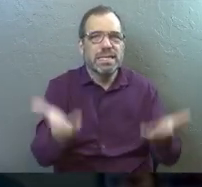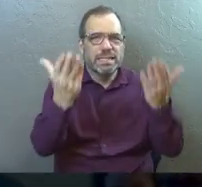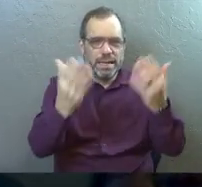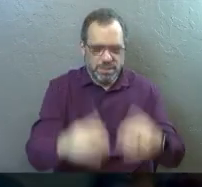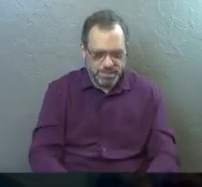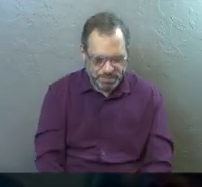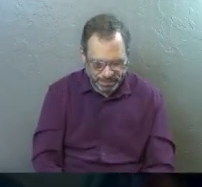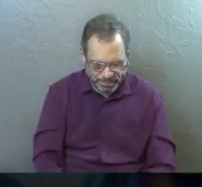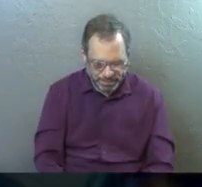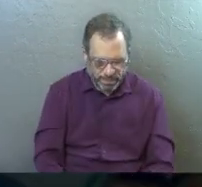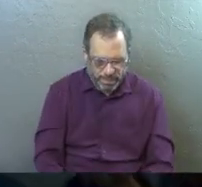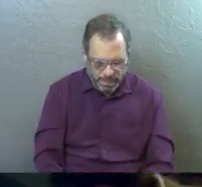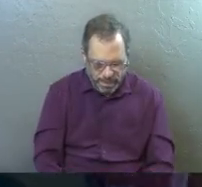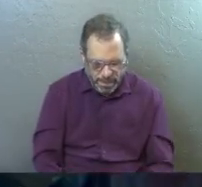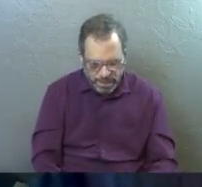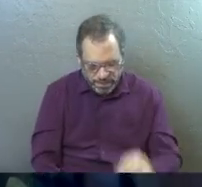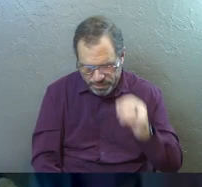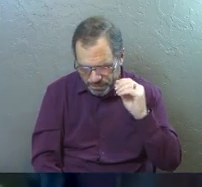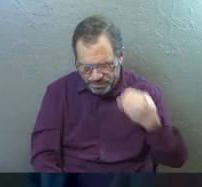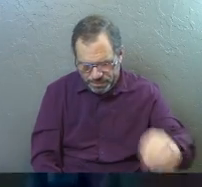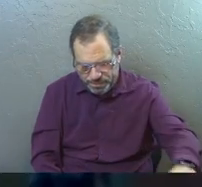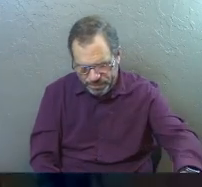would.